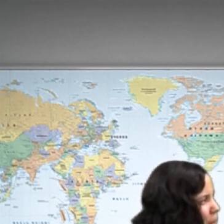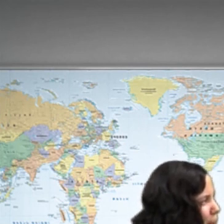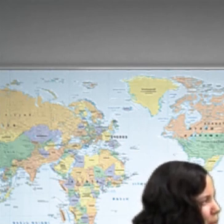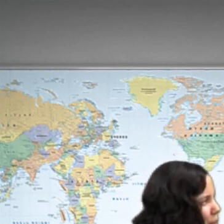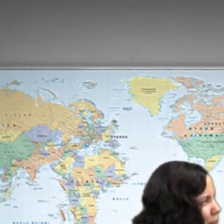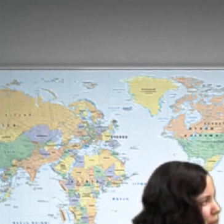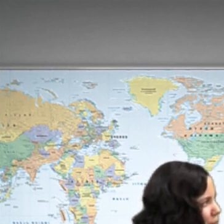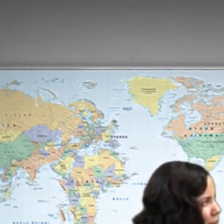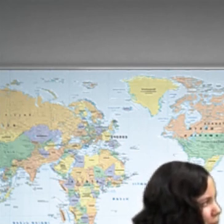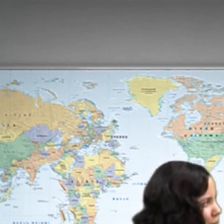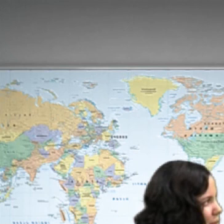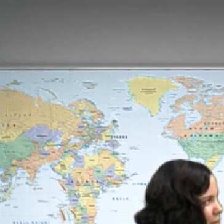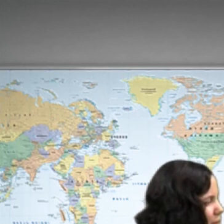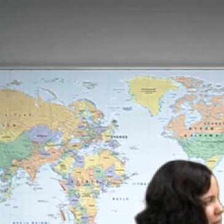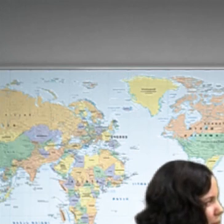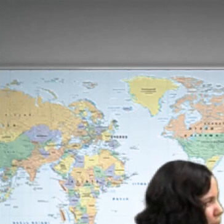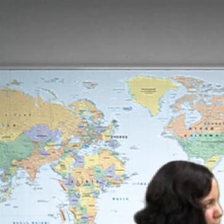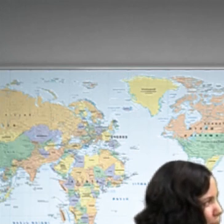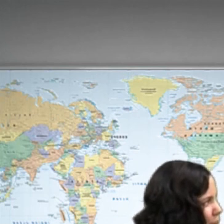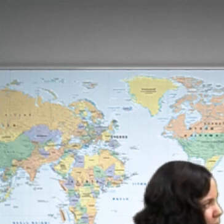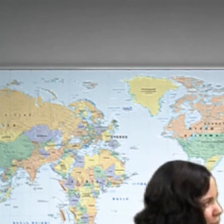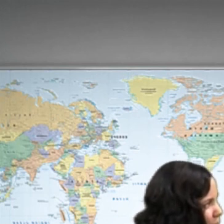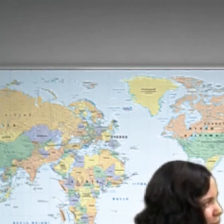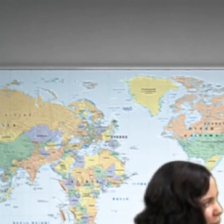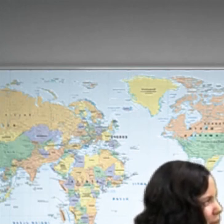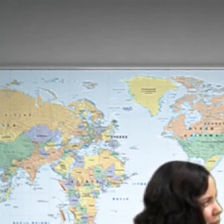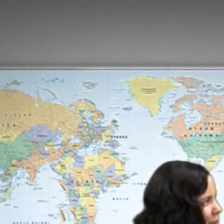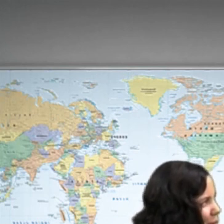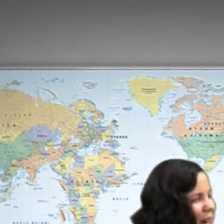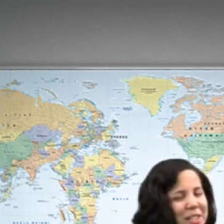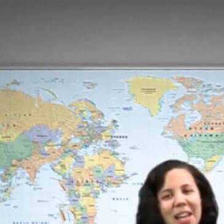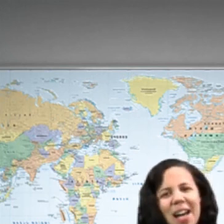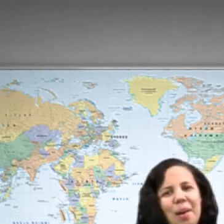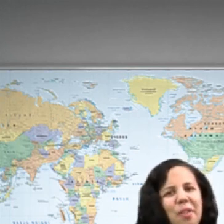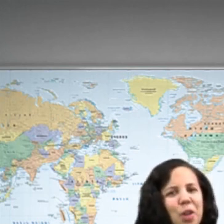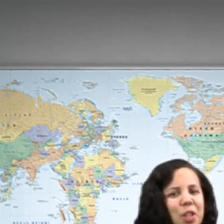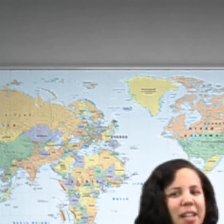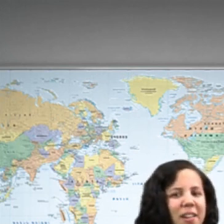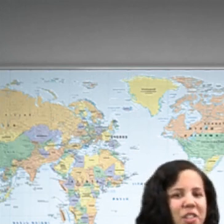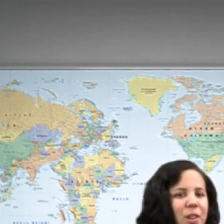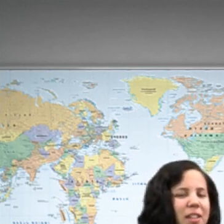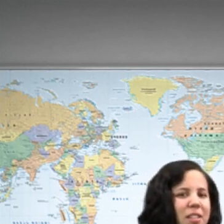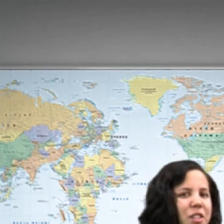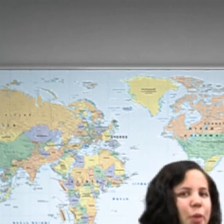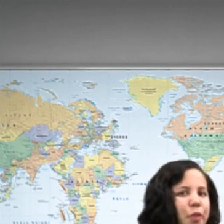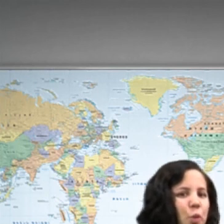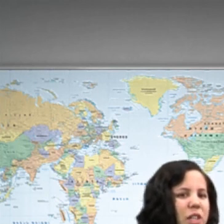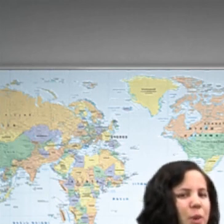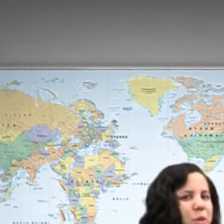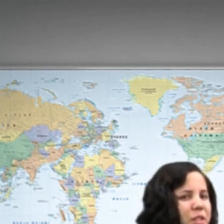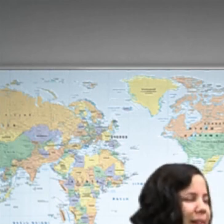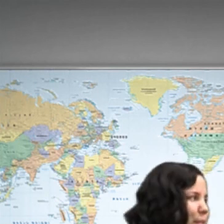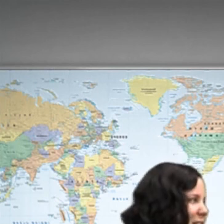stressing, but yeah, with God, all was possible. All right. If you could encourage your learners just with a few